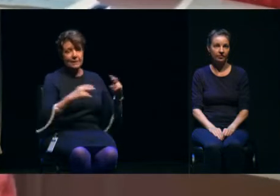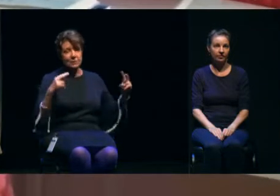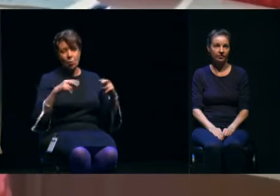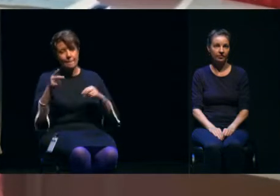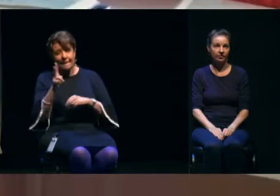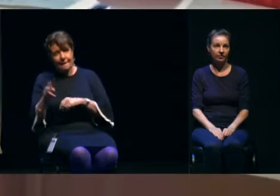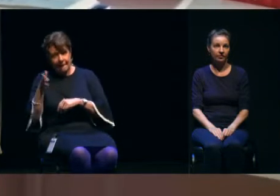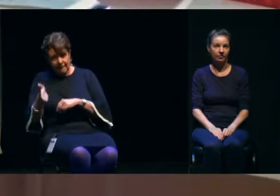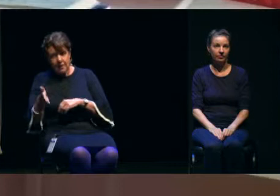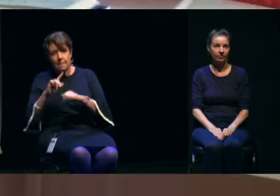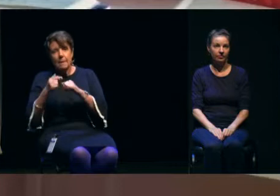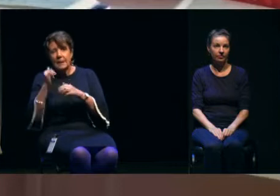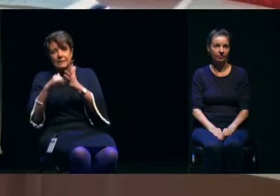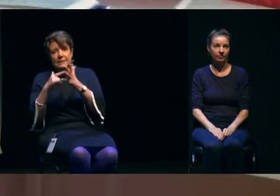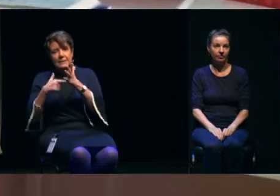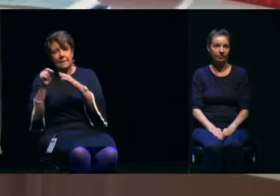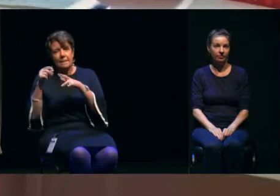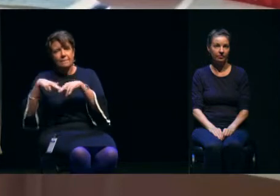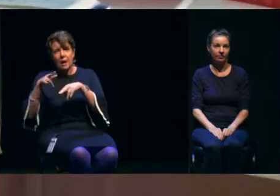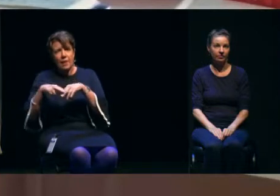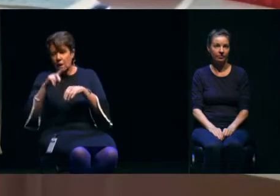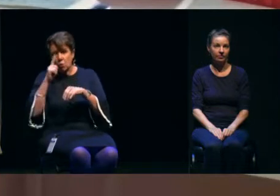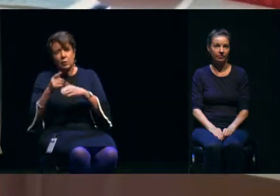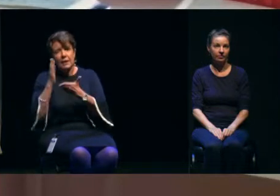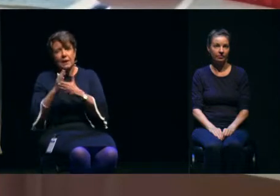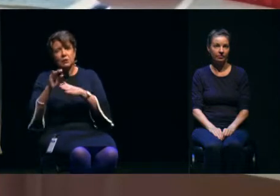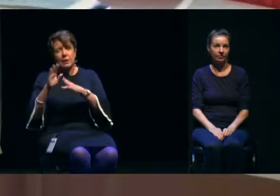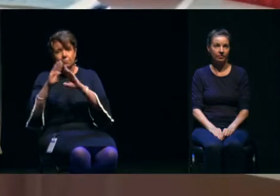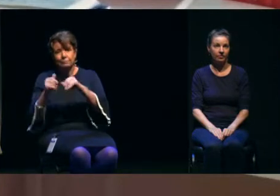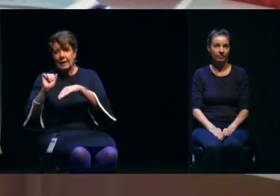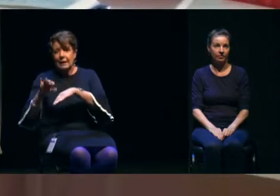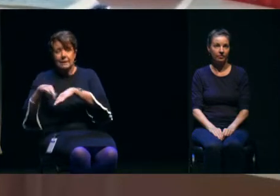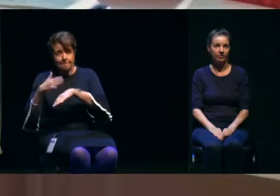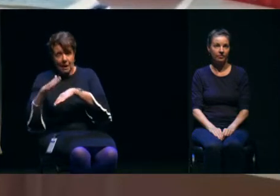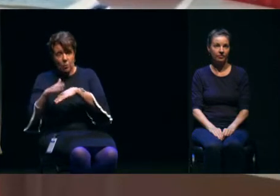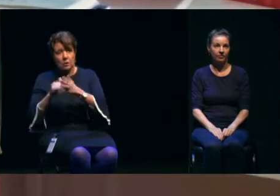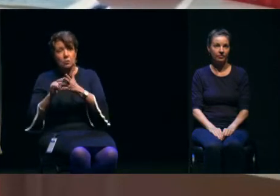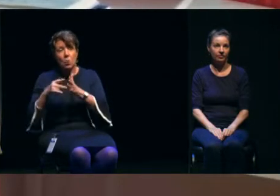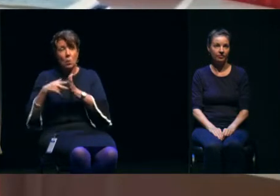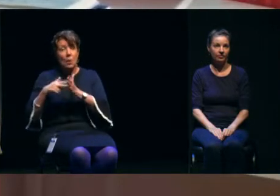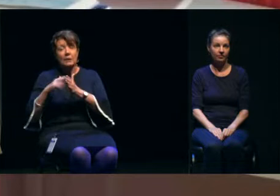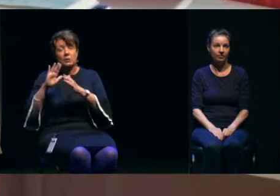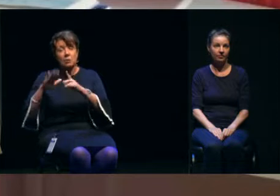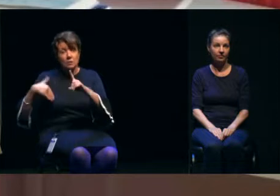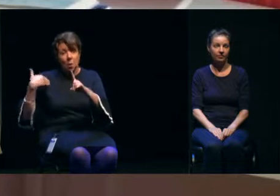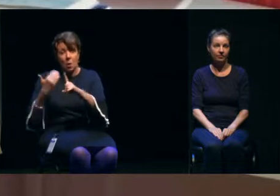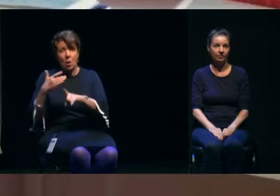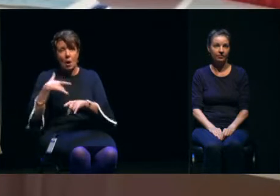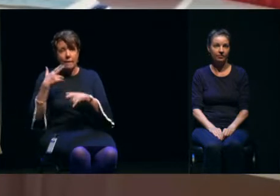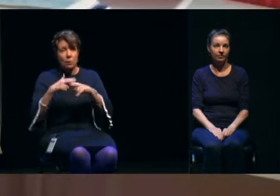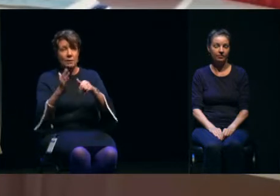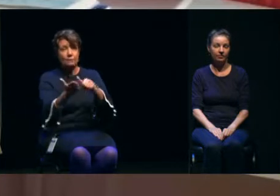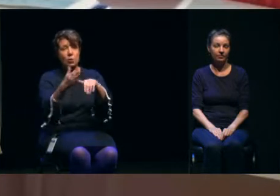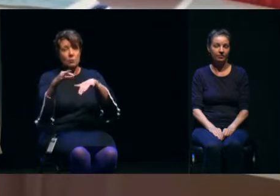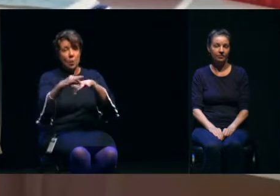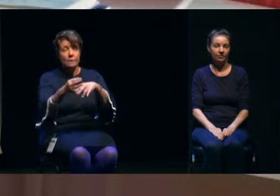my stepfather, he could never annul his marriage. So he waited all his life for his wife, first wife,